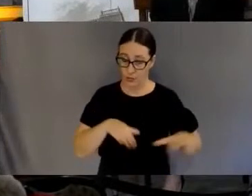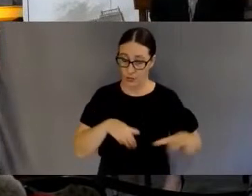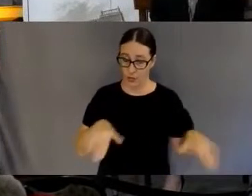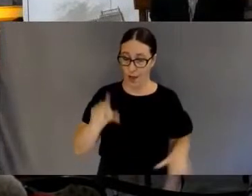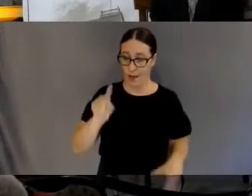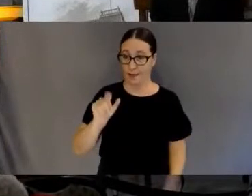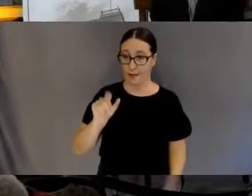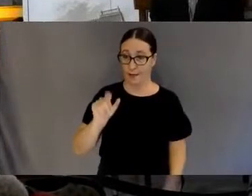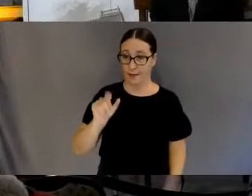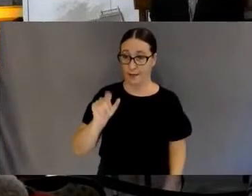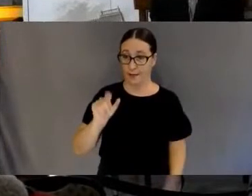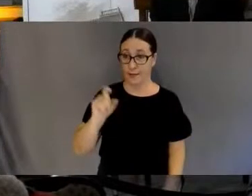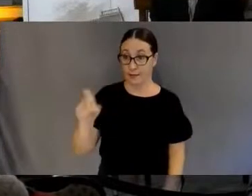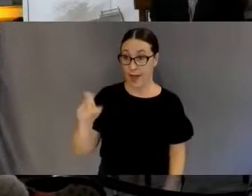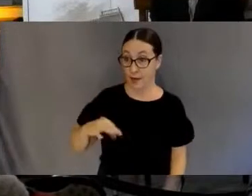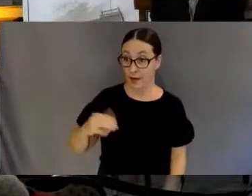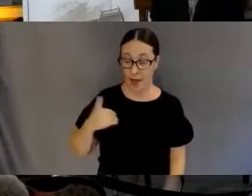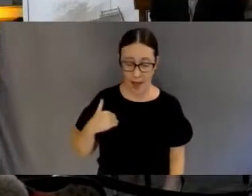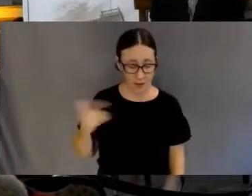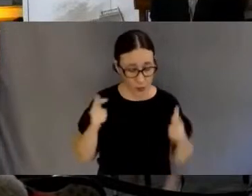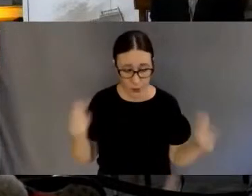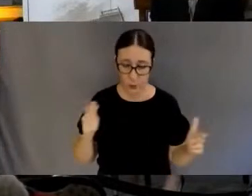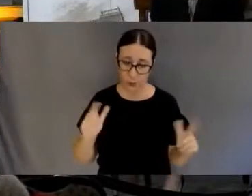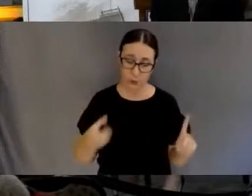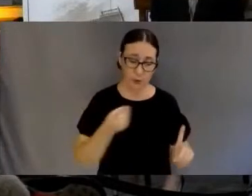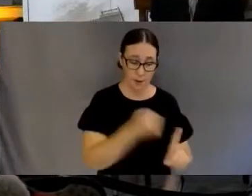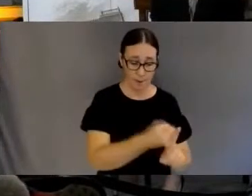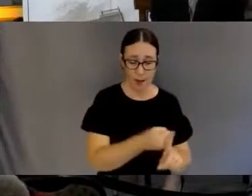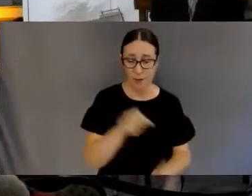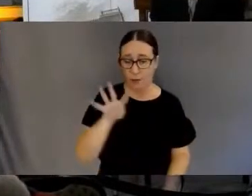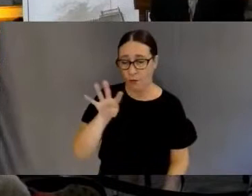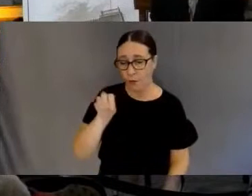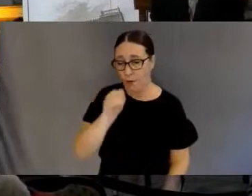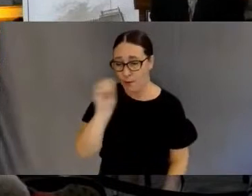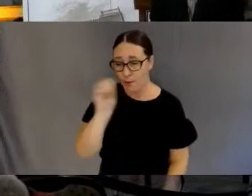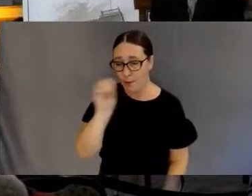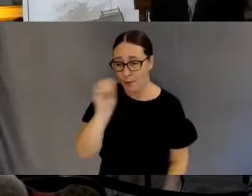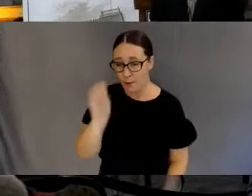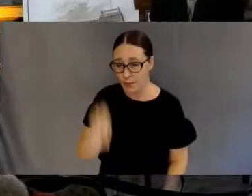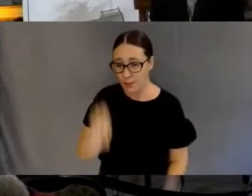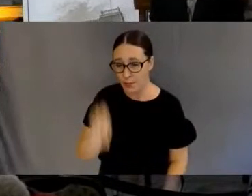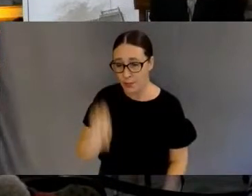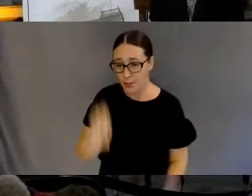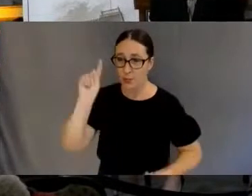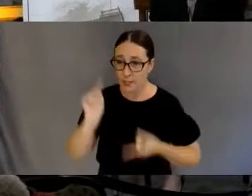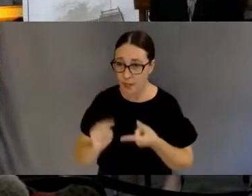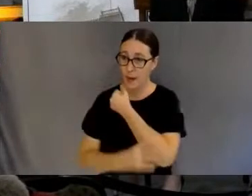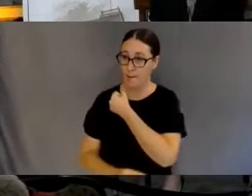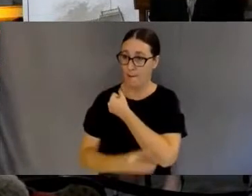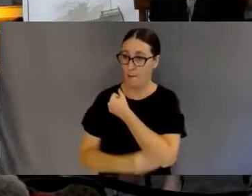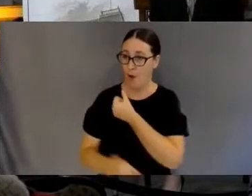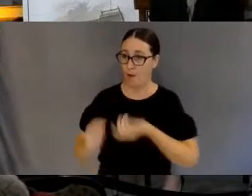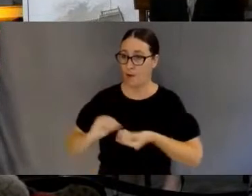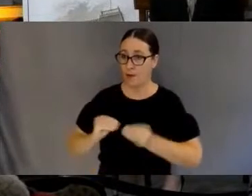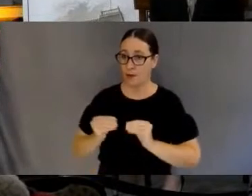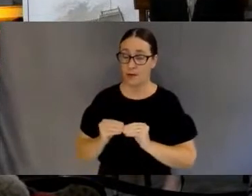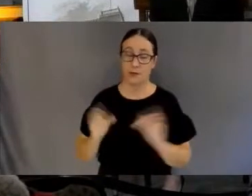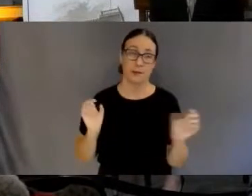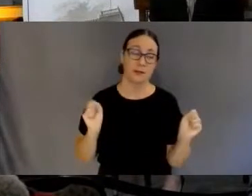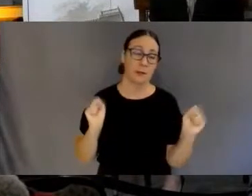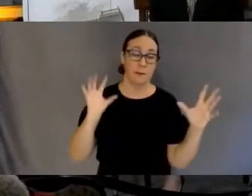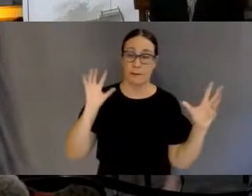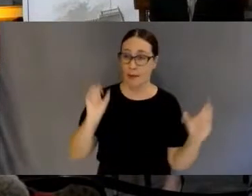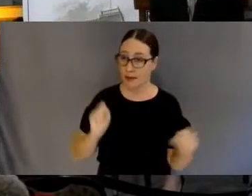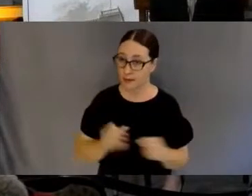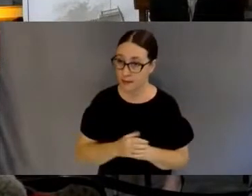an enormous, a 40% reduction in poverty rates is just extraordinary. But we have to